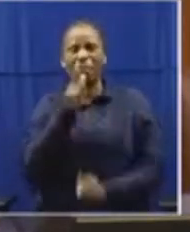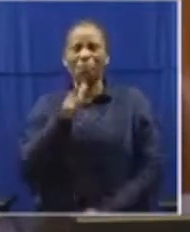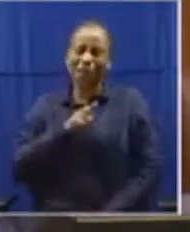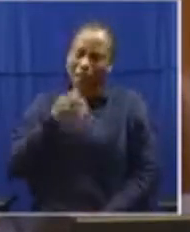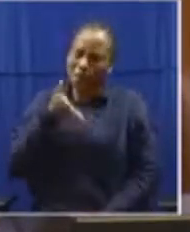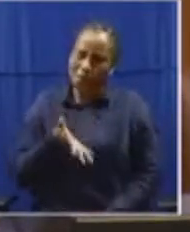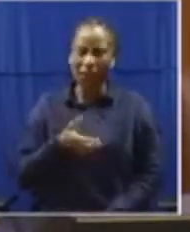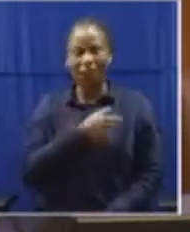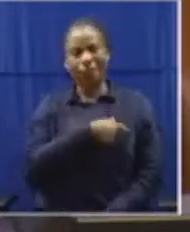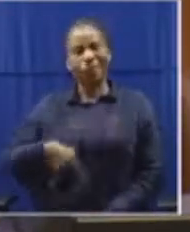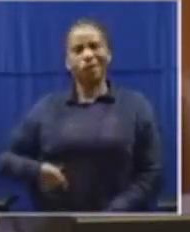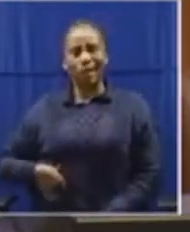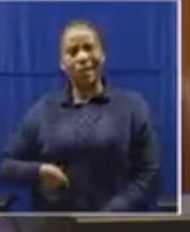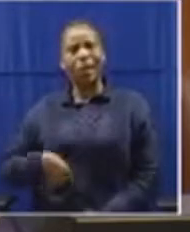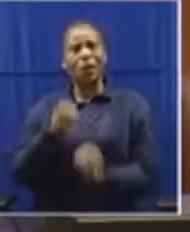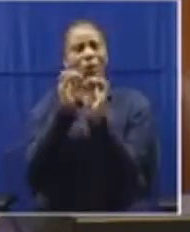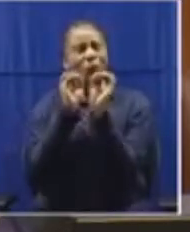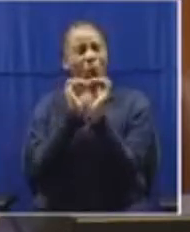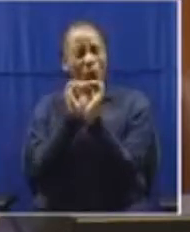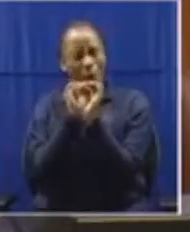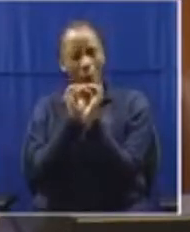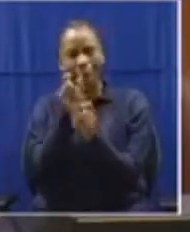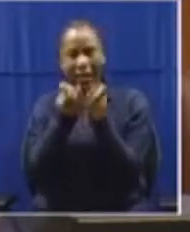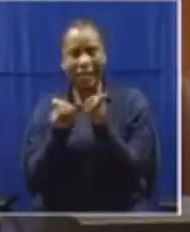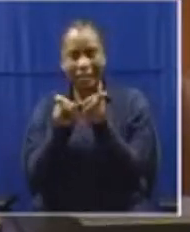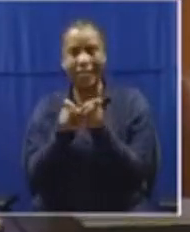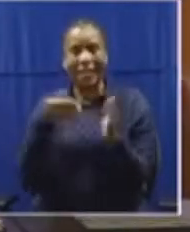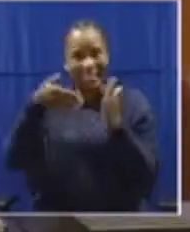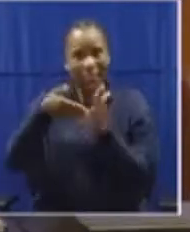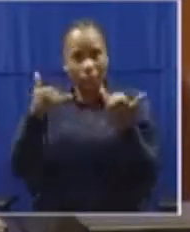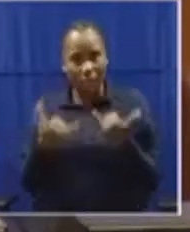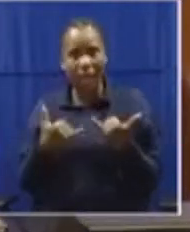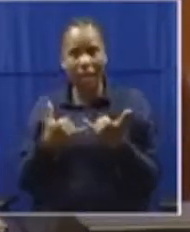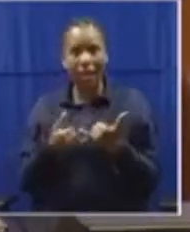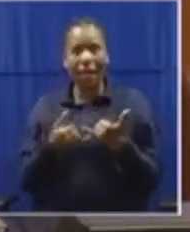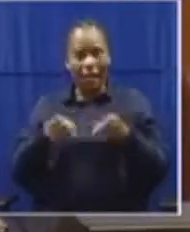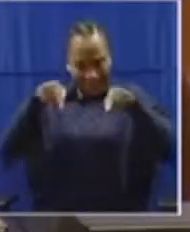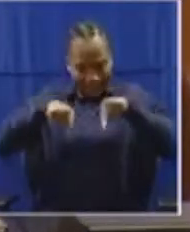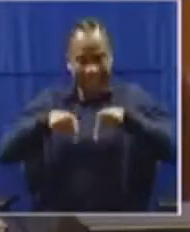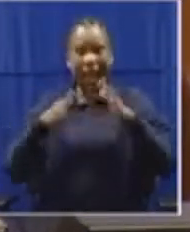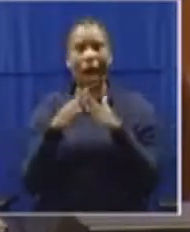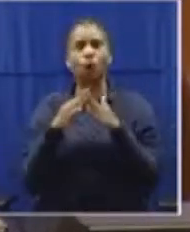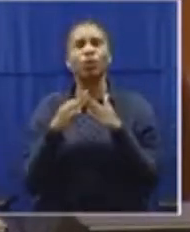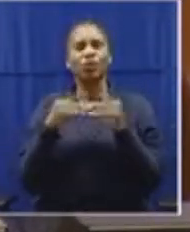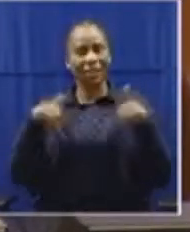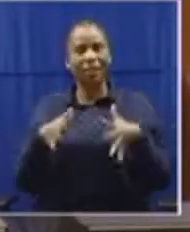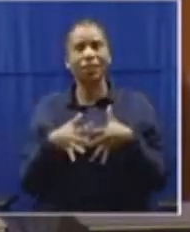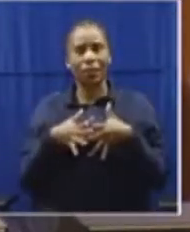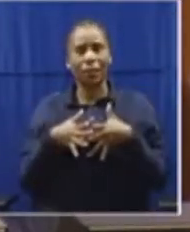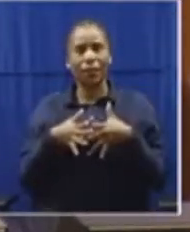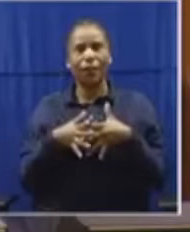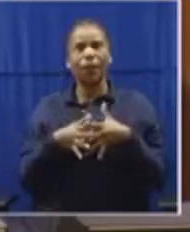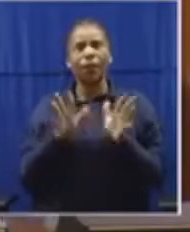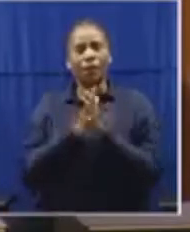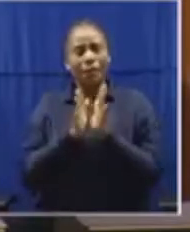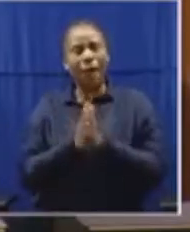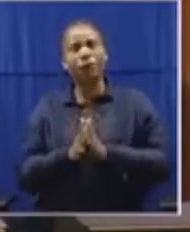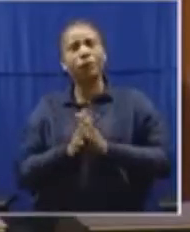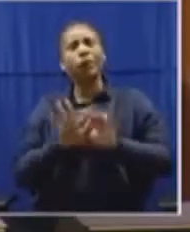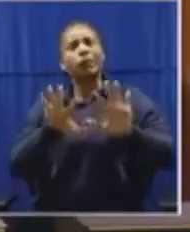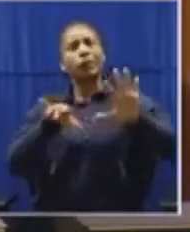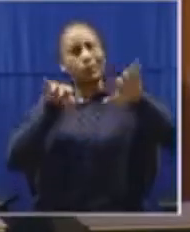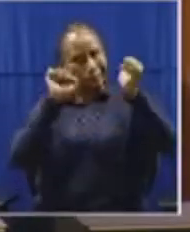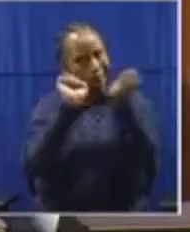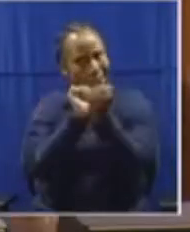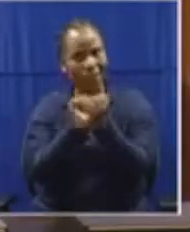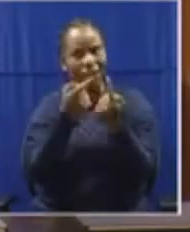hasn't anybody to date, and even from this House, been charged criminally for the VBS Bank looting? Could you